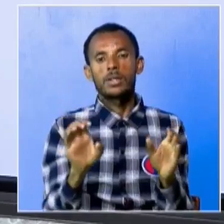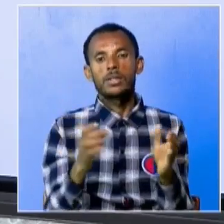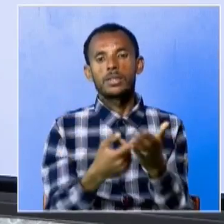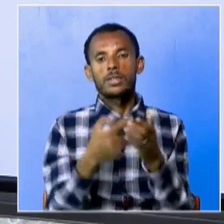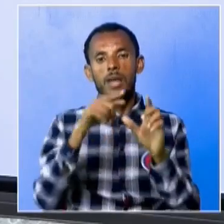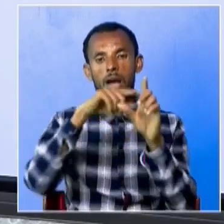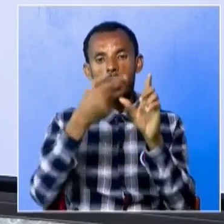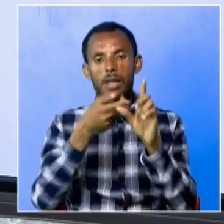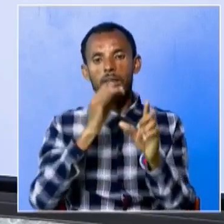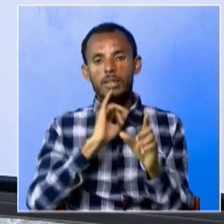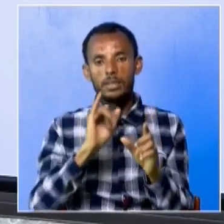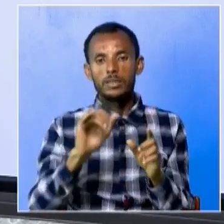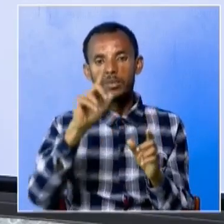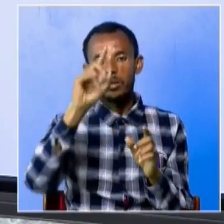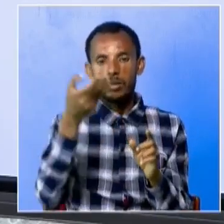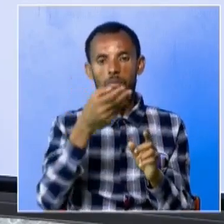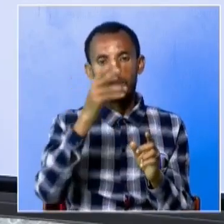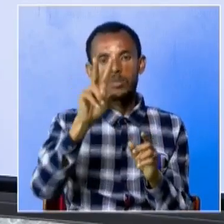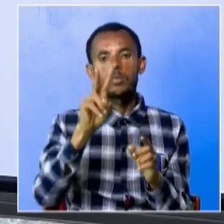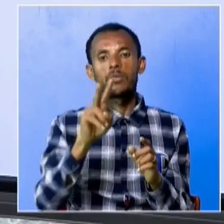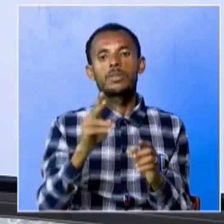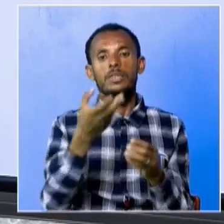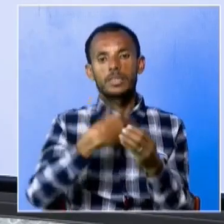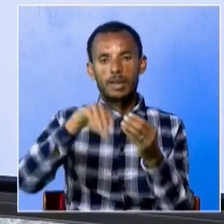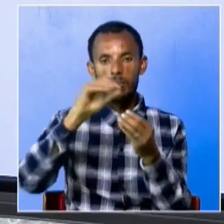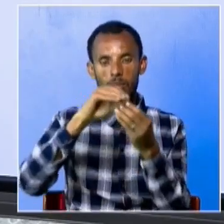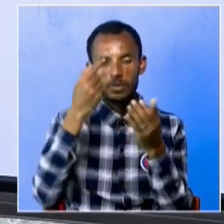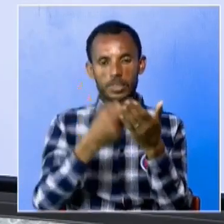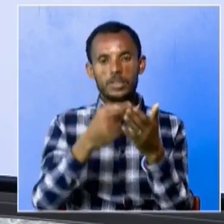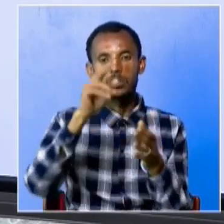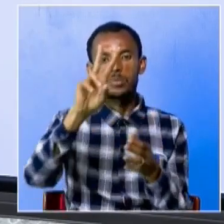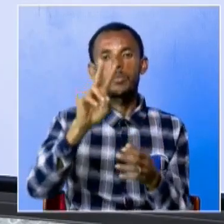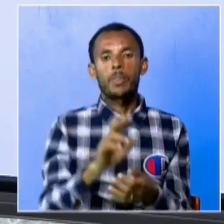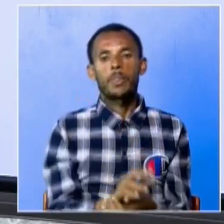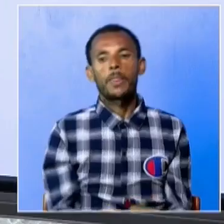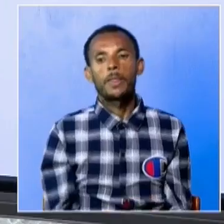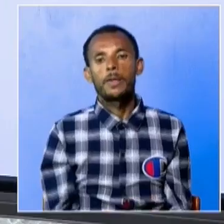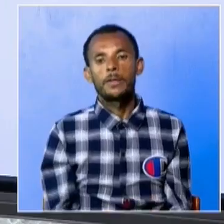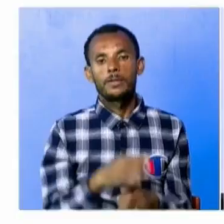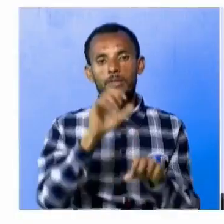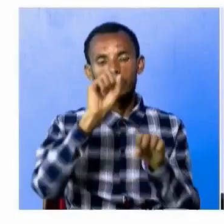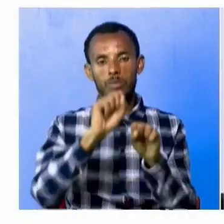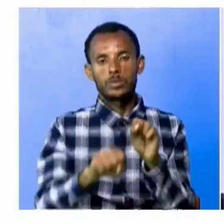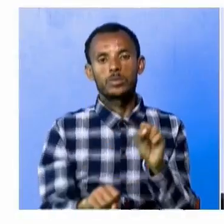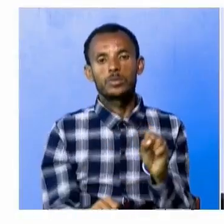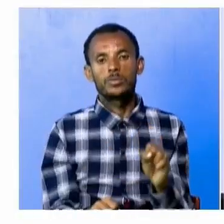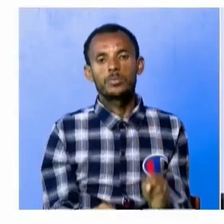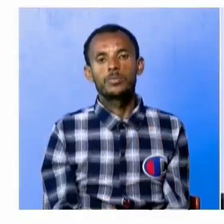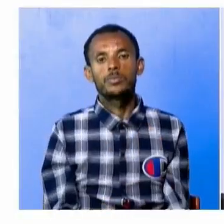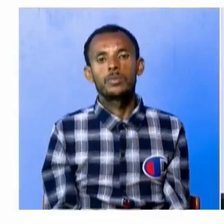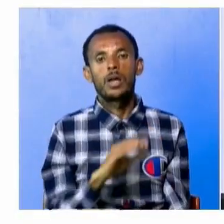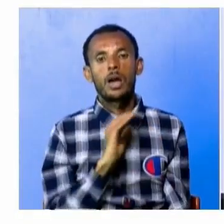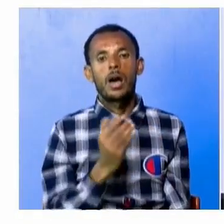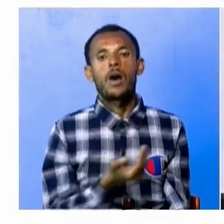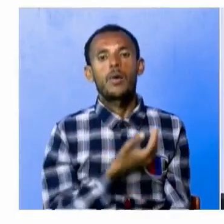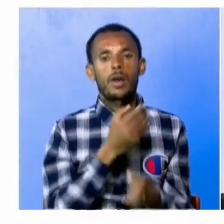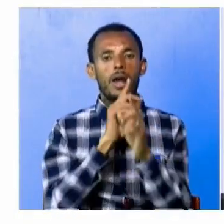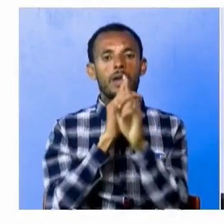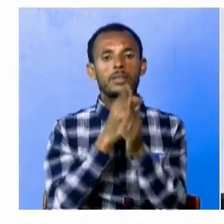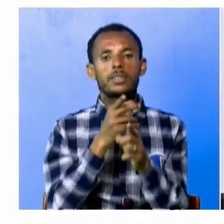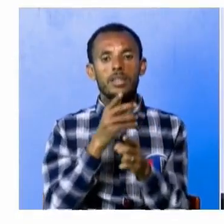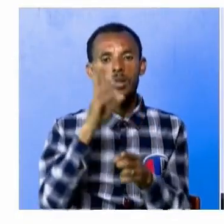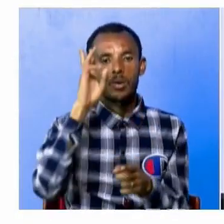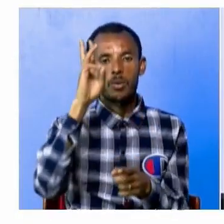angle is half of the sum of these two. Okay, so our answer will